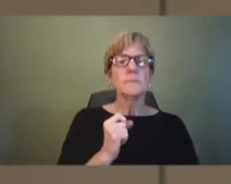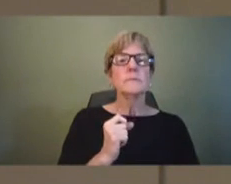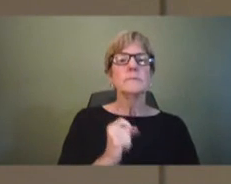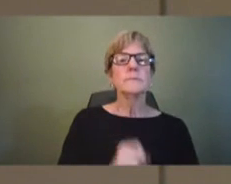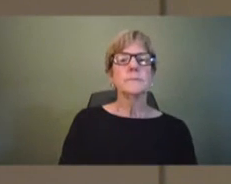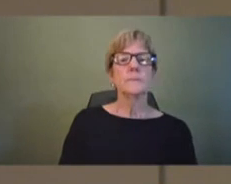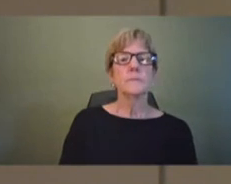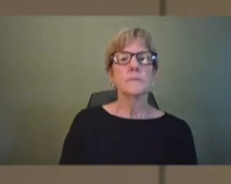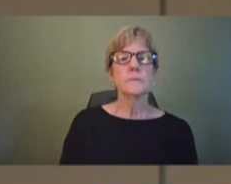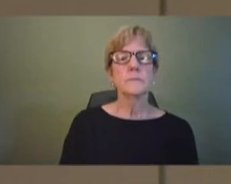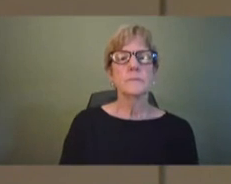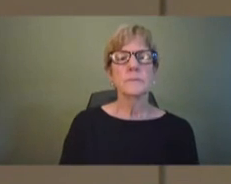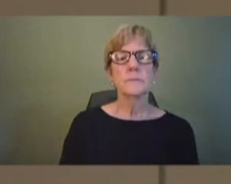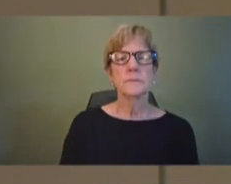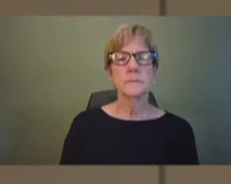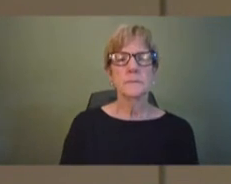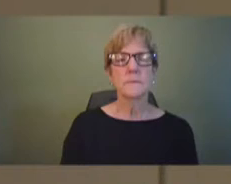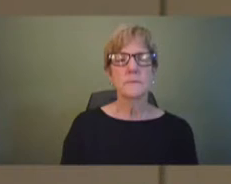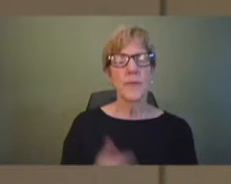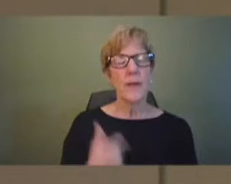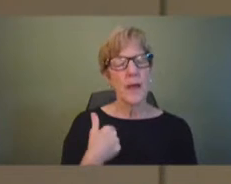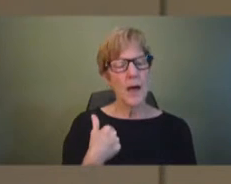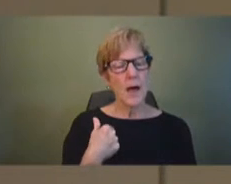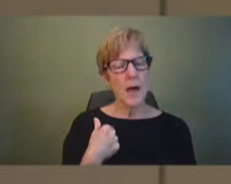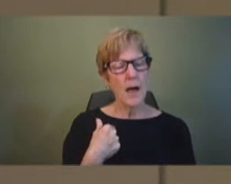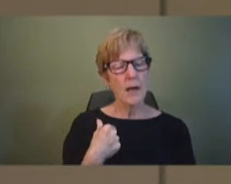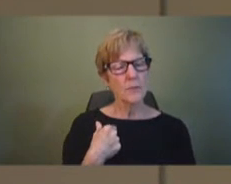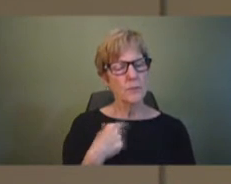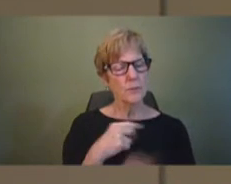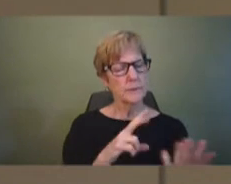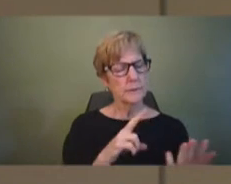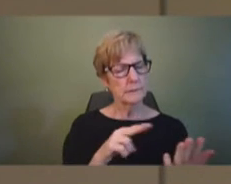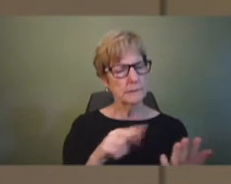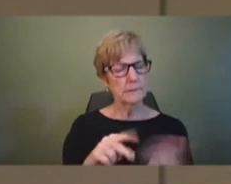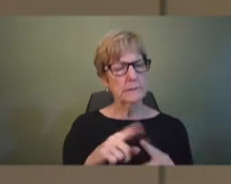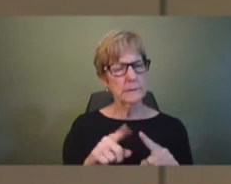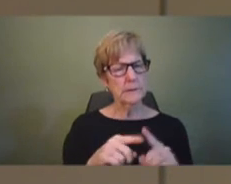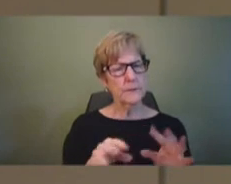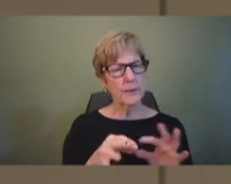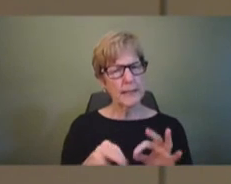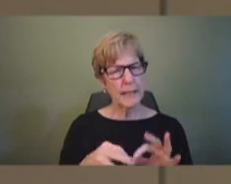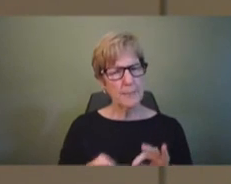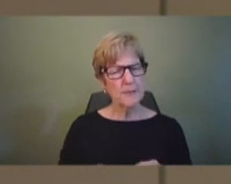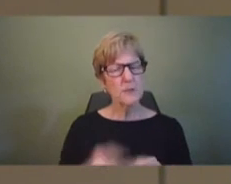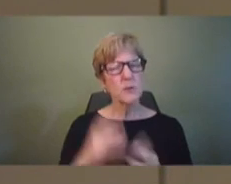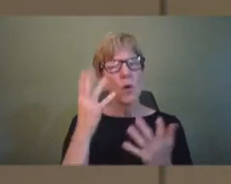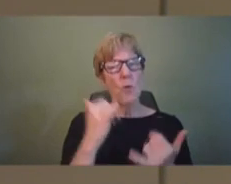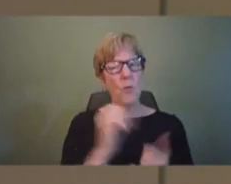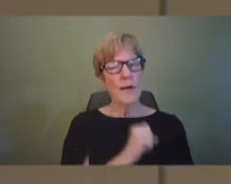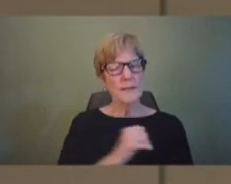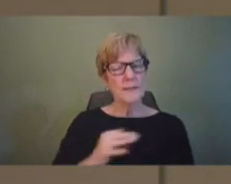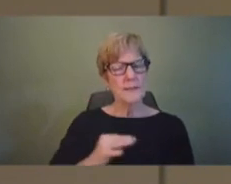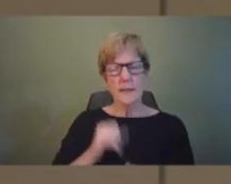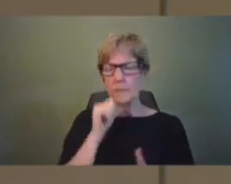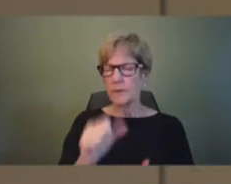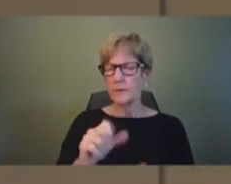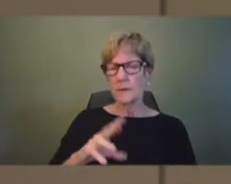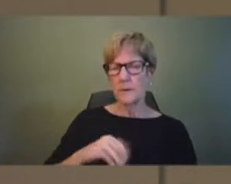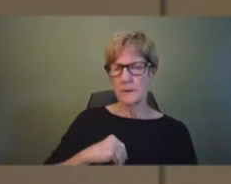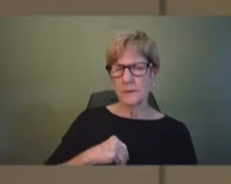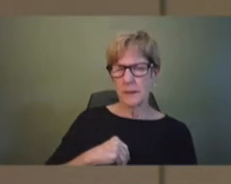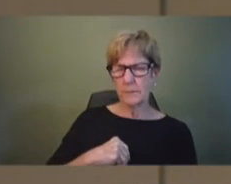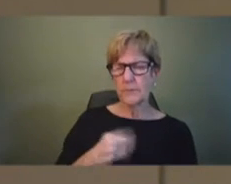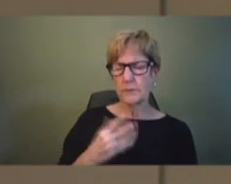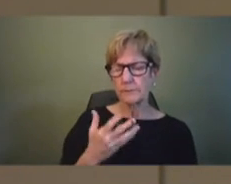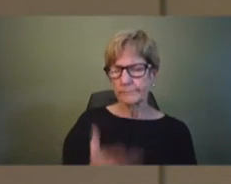um you know I was just going through some of the comments why staff does not recommend approval of this petition where they are looking for